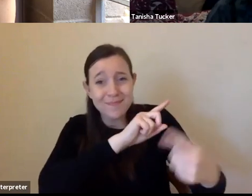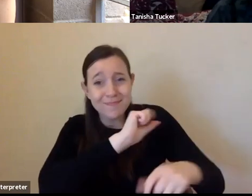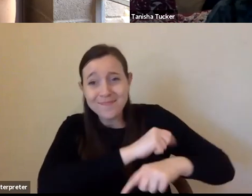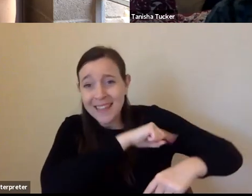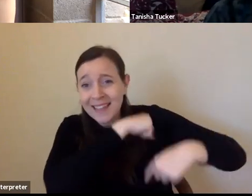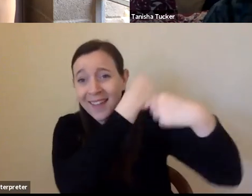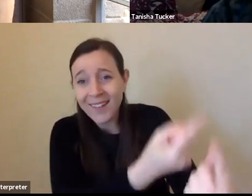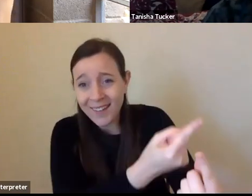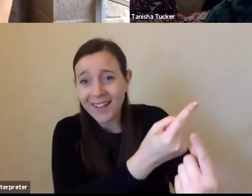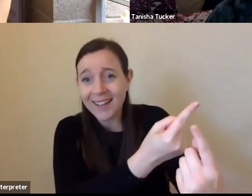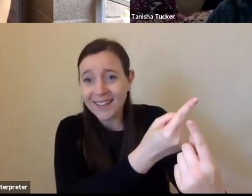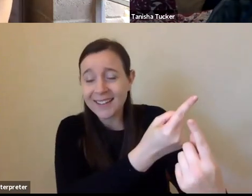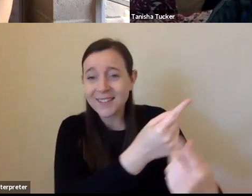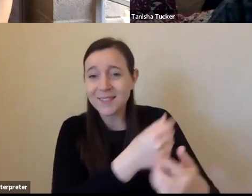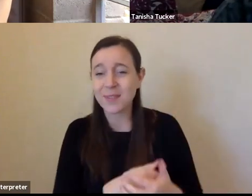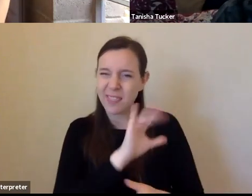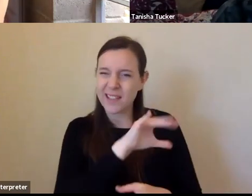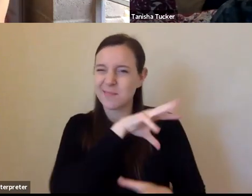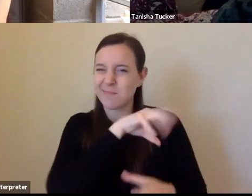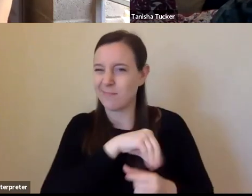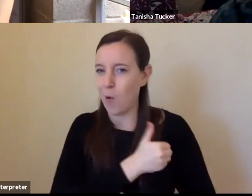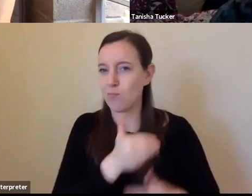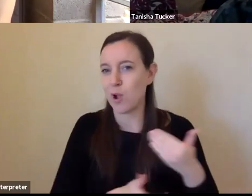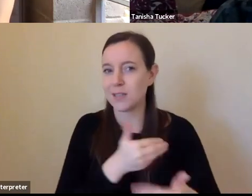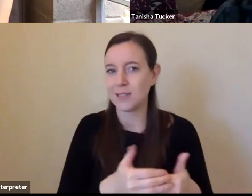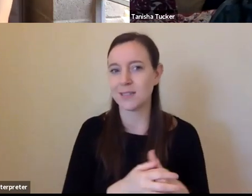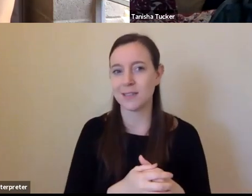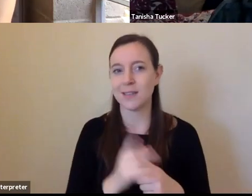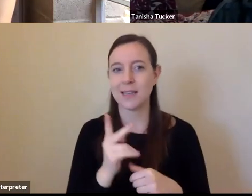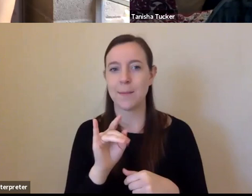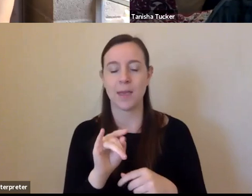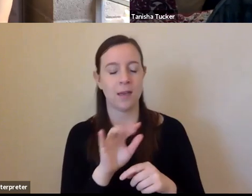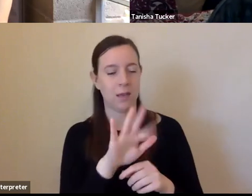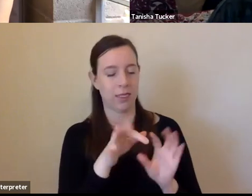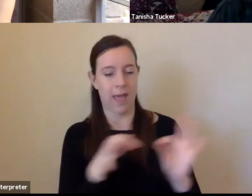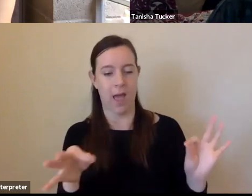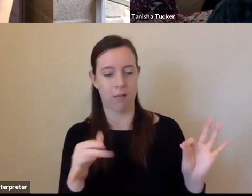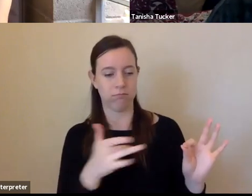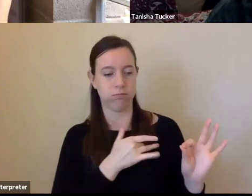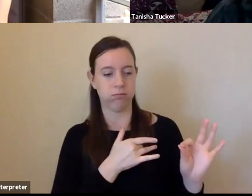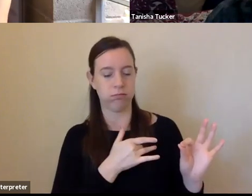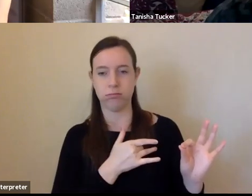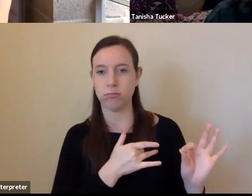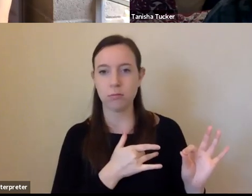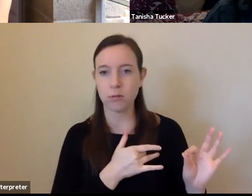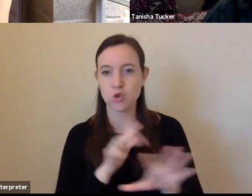time. Beautiful. I love that. Tradition is not for sale. That's